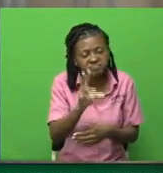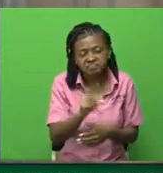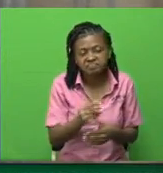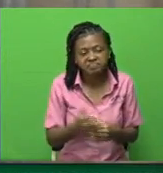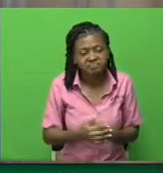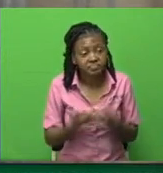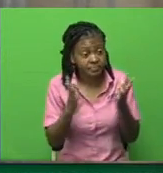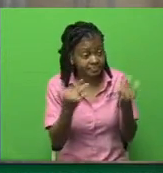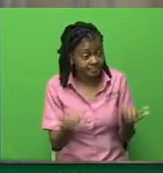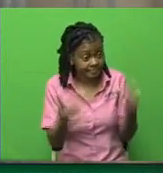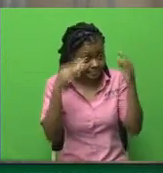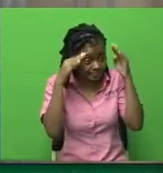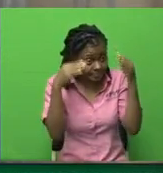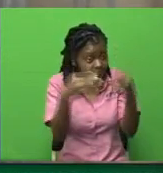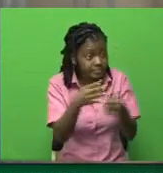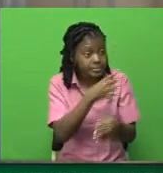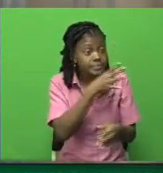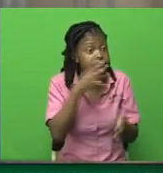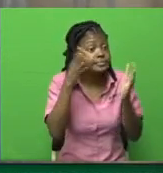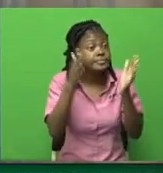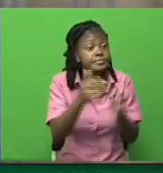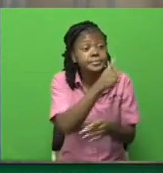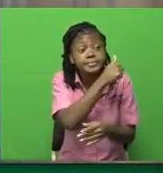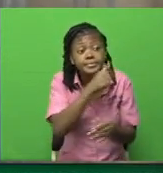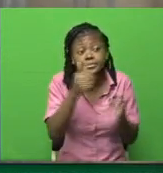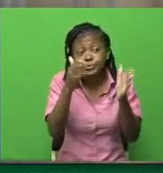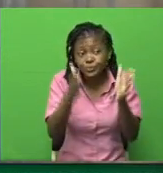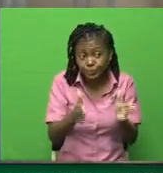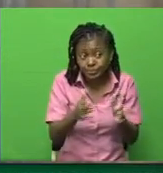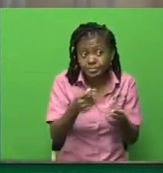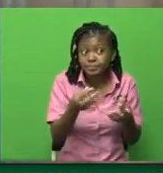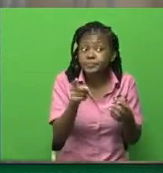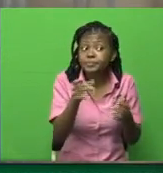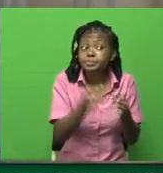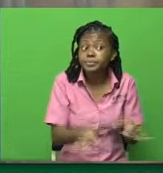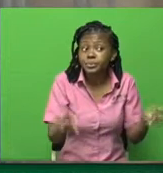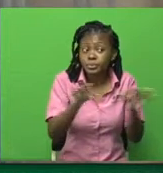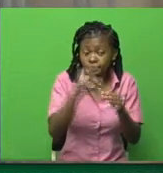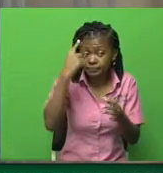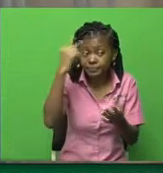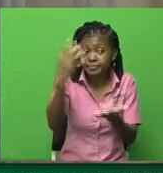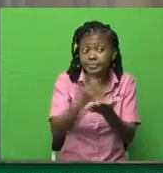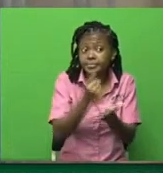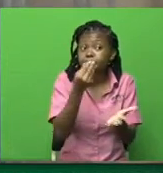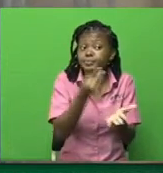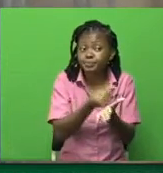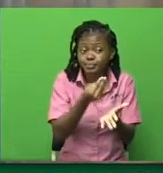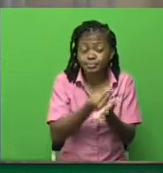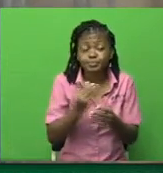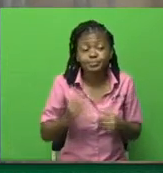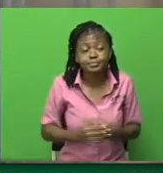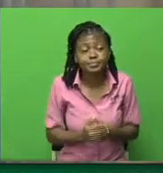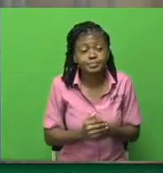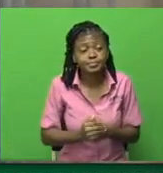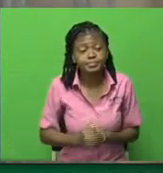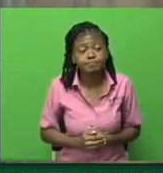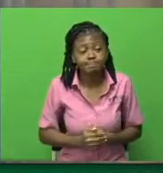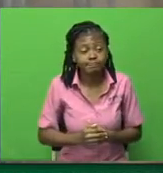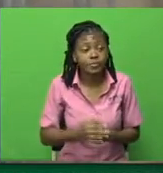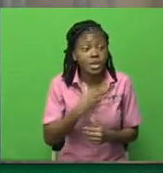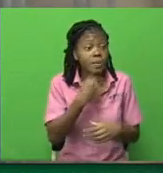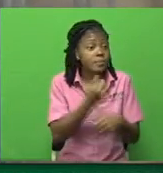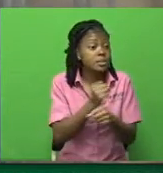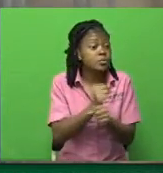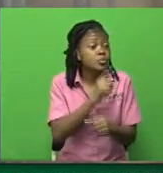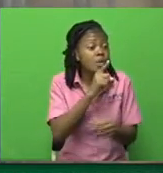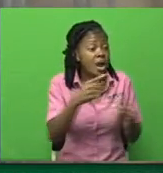important sector to drive the economy for revenue streams of course and to help us with food security